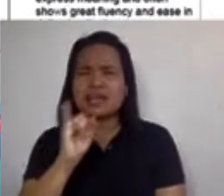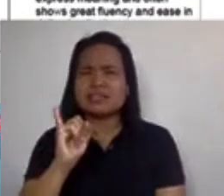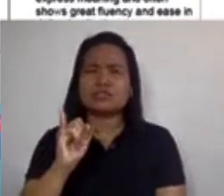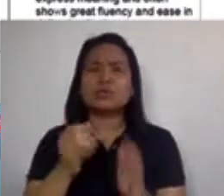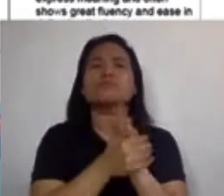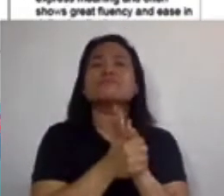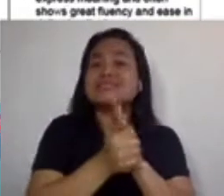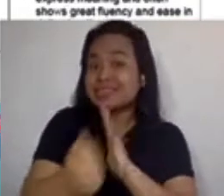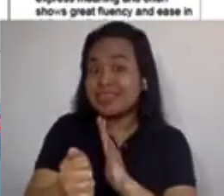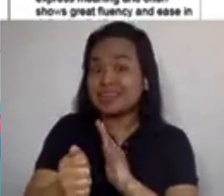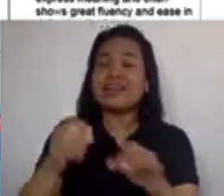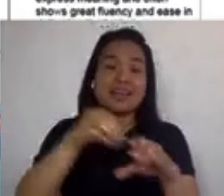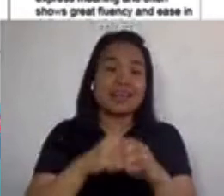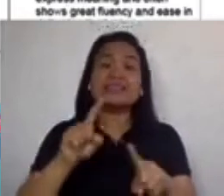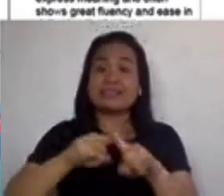each level